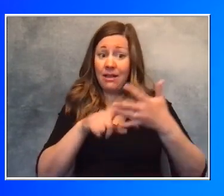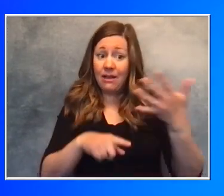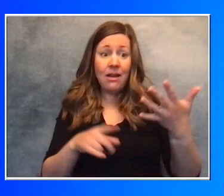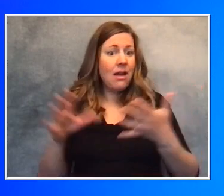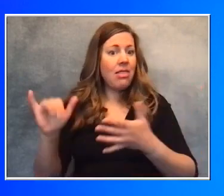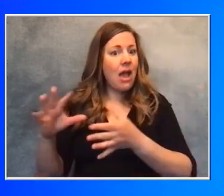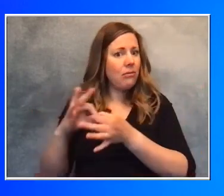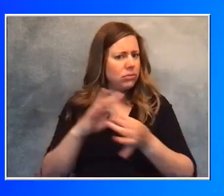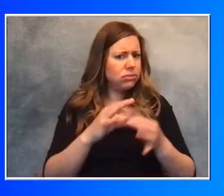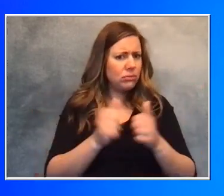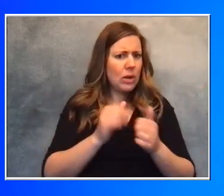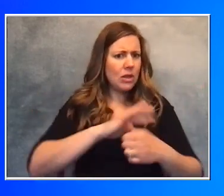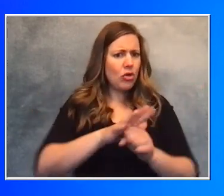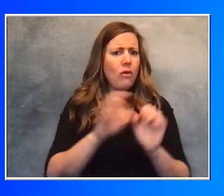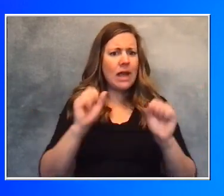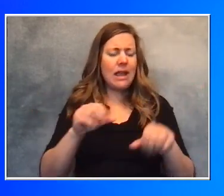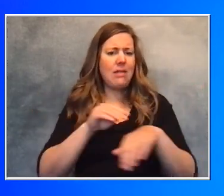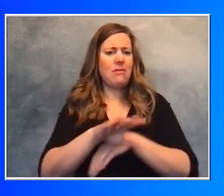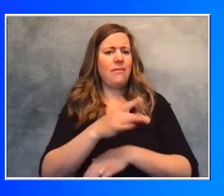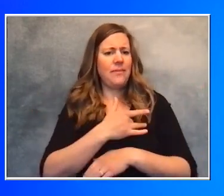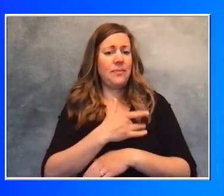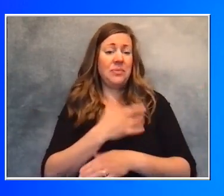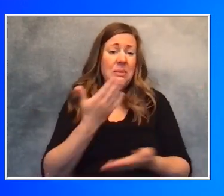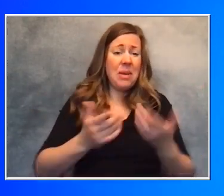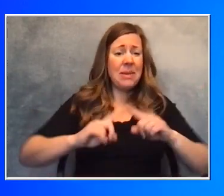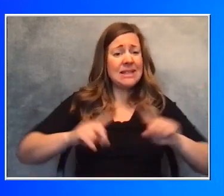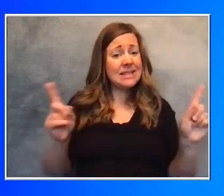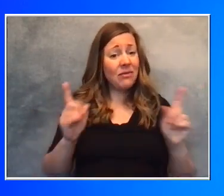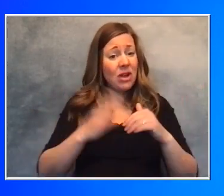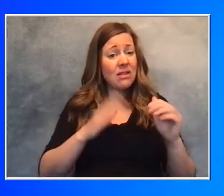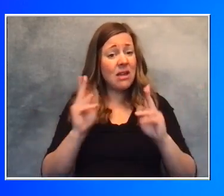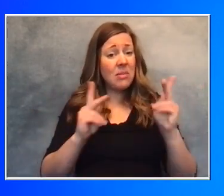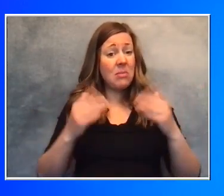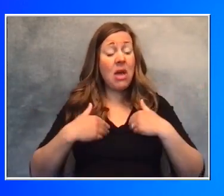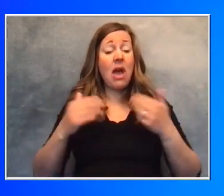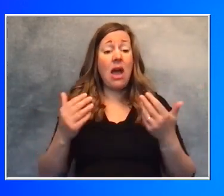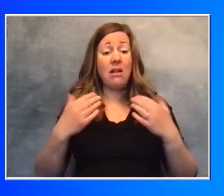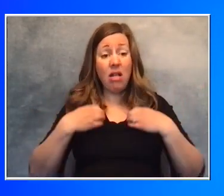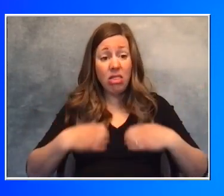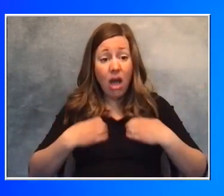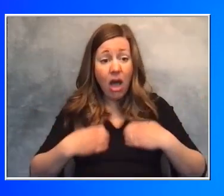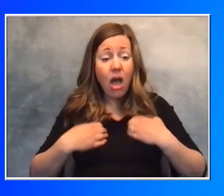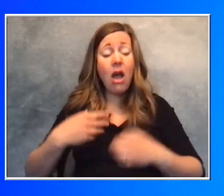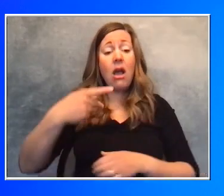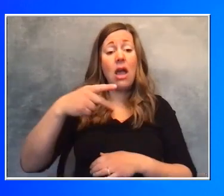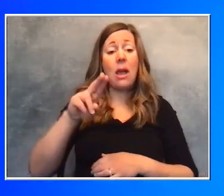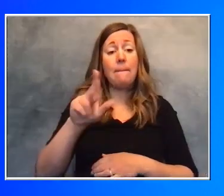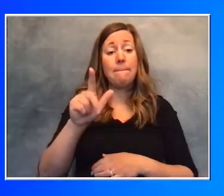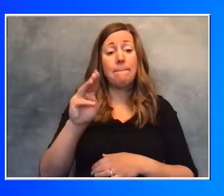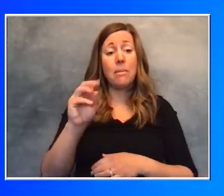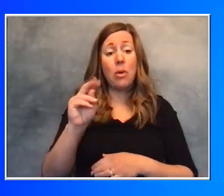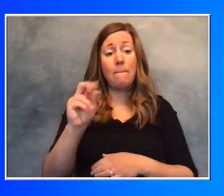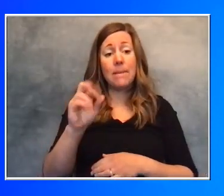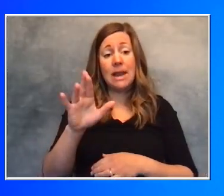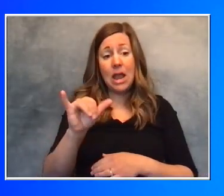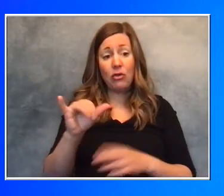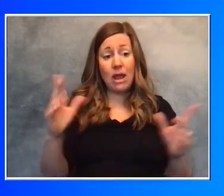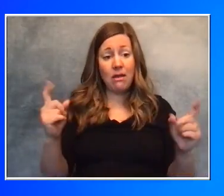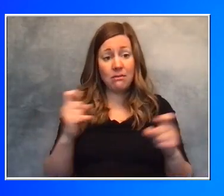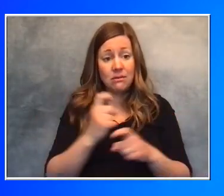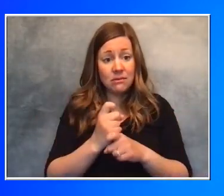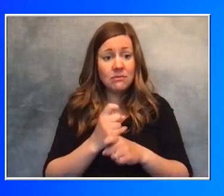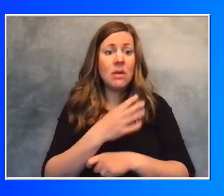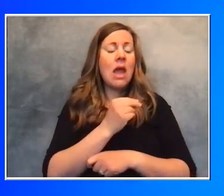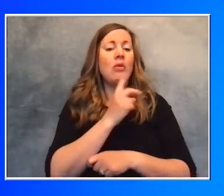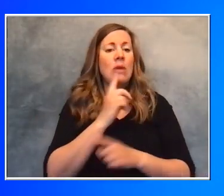cardiac conditions. That might be very different than the people who have had lung and pulmonary complications and the challenges that